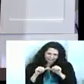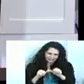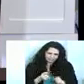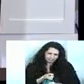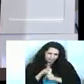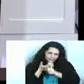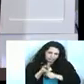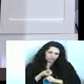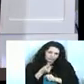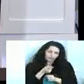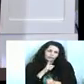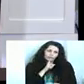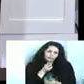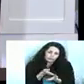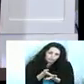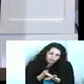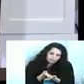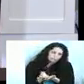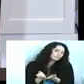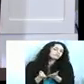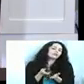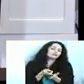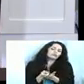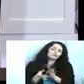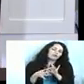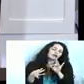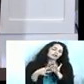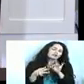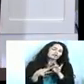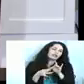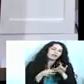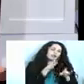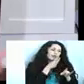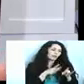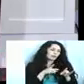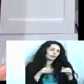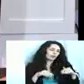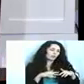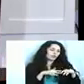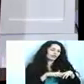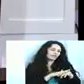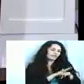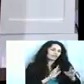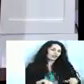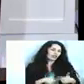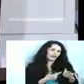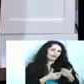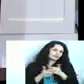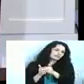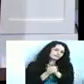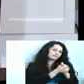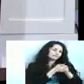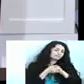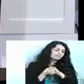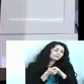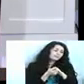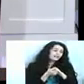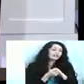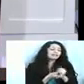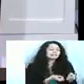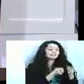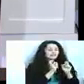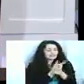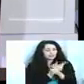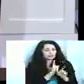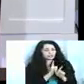their truth. The women who have weaved their lives amongst us and who have given us liberation. In the Hunter Room, we